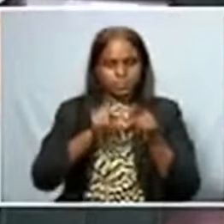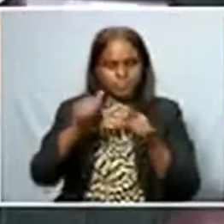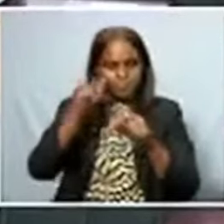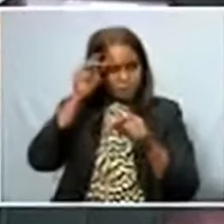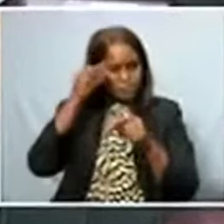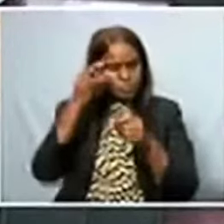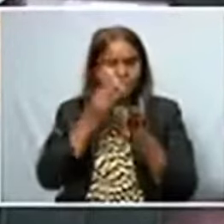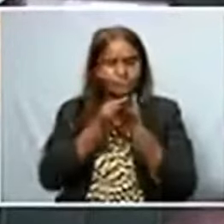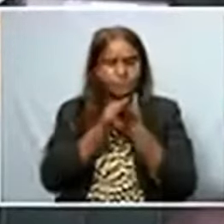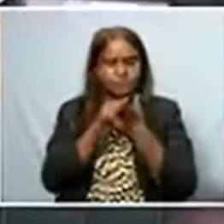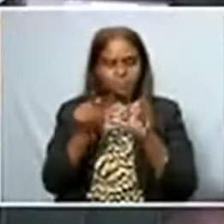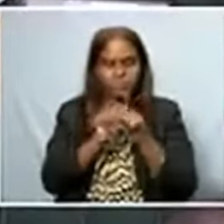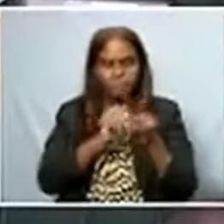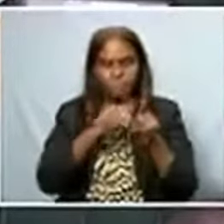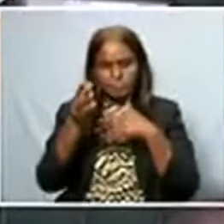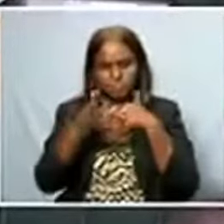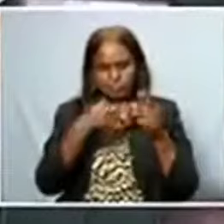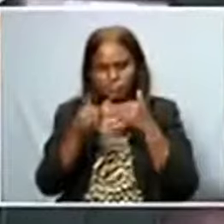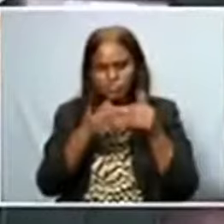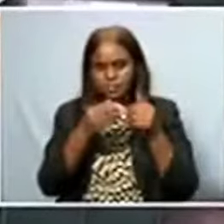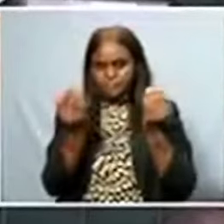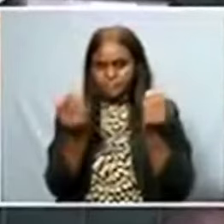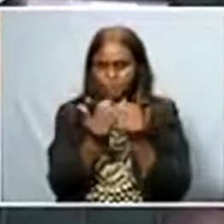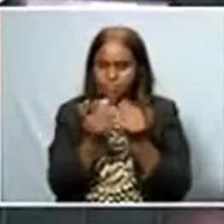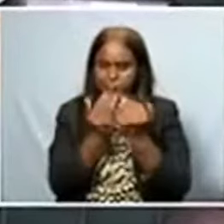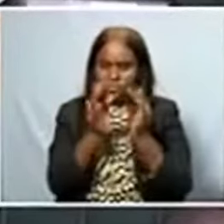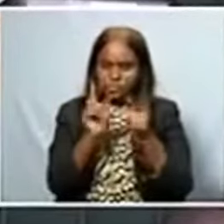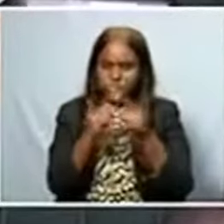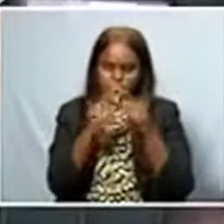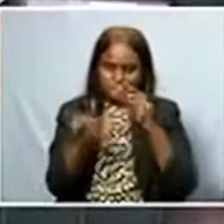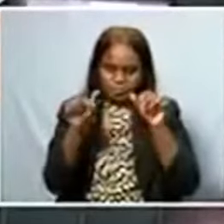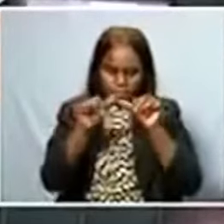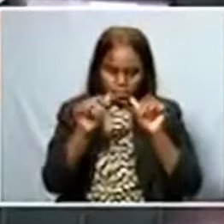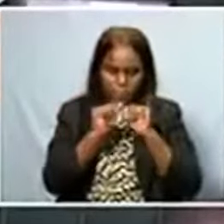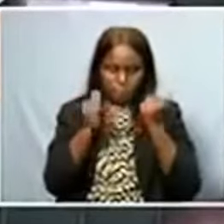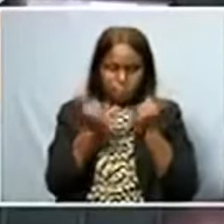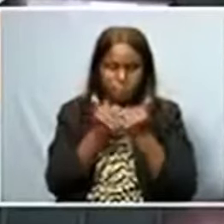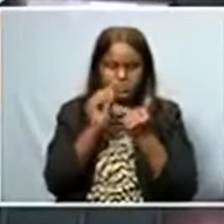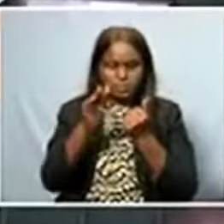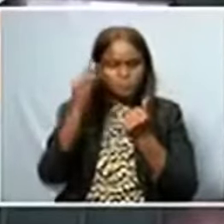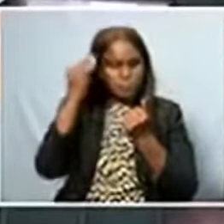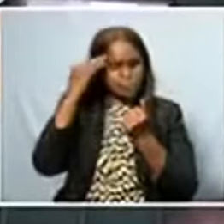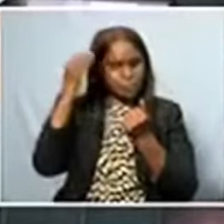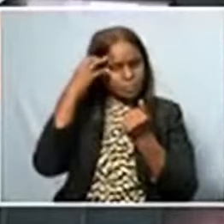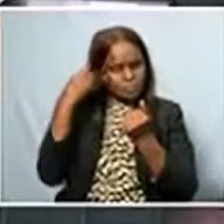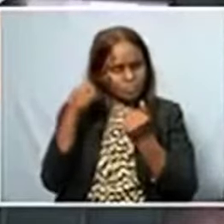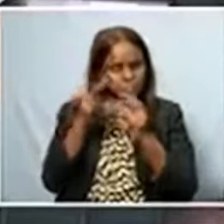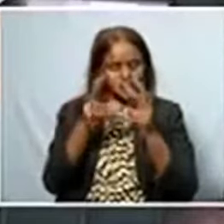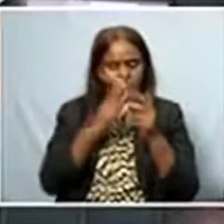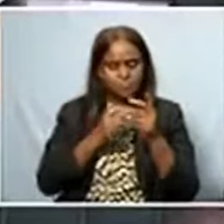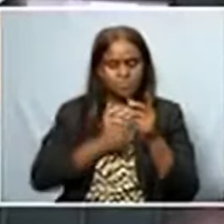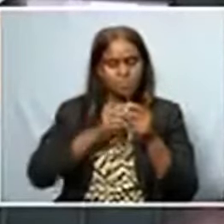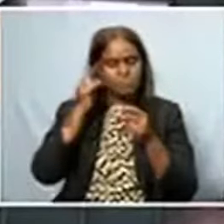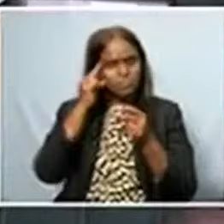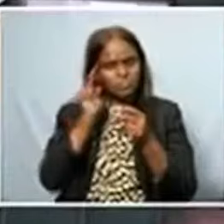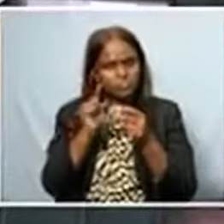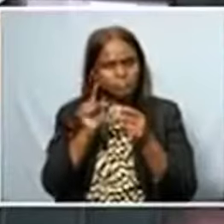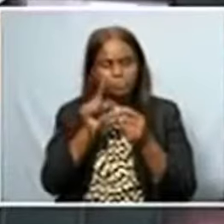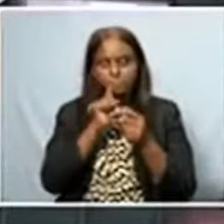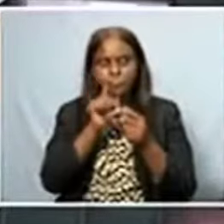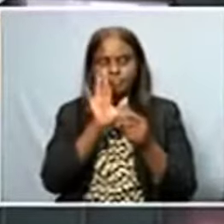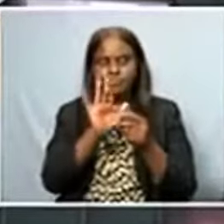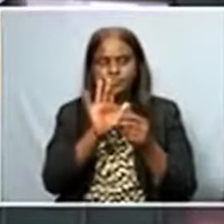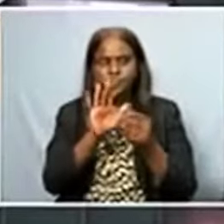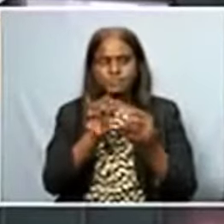of Finance is simply the neighbor to Auditor General's head office. So I think that